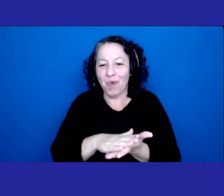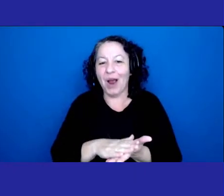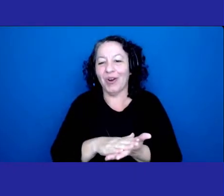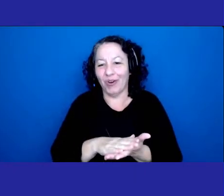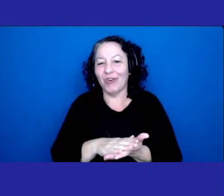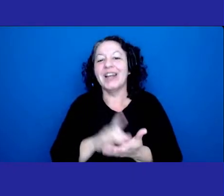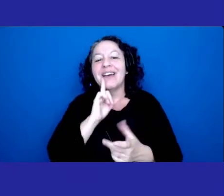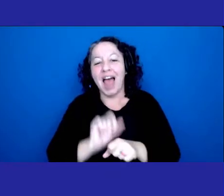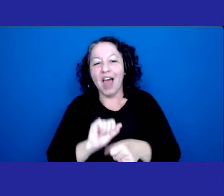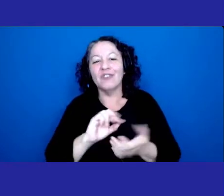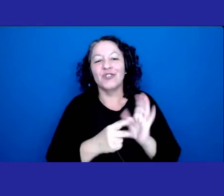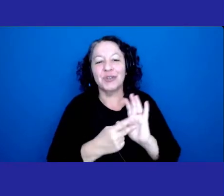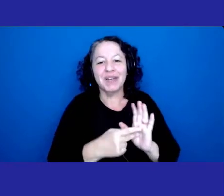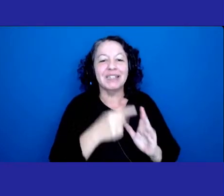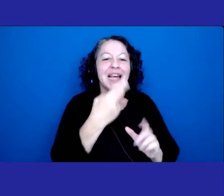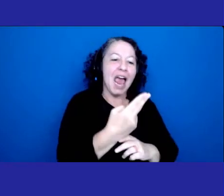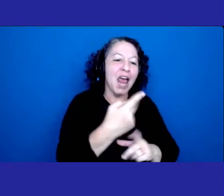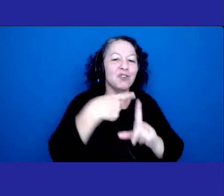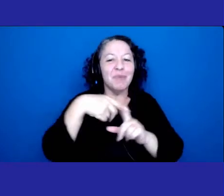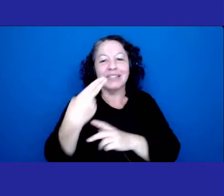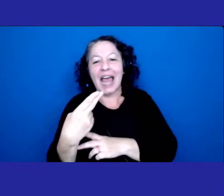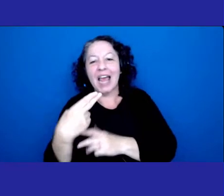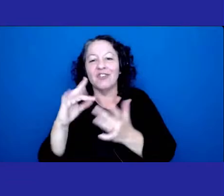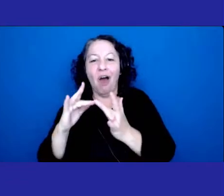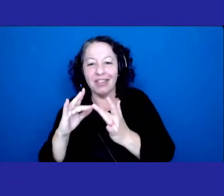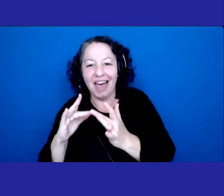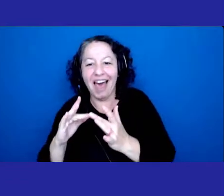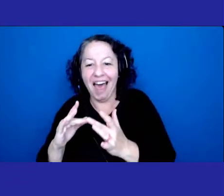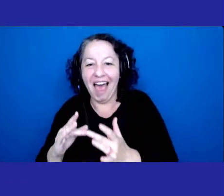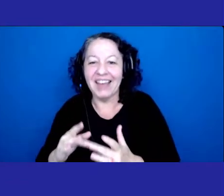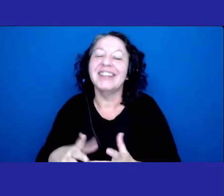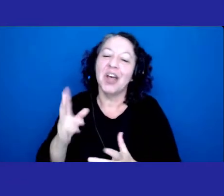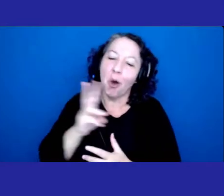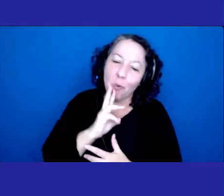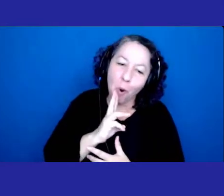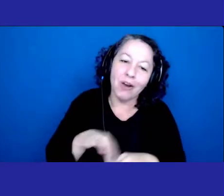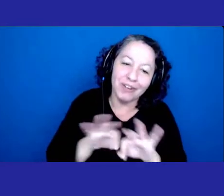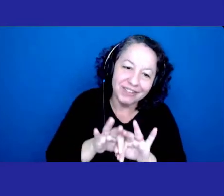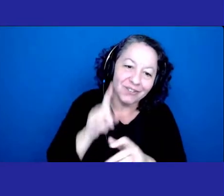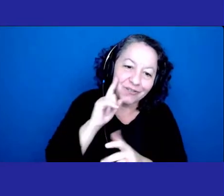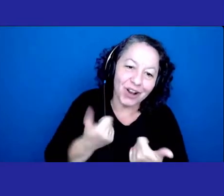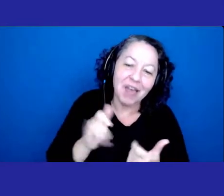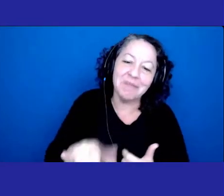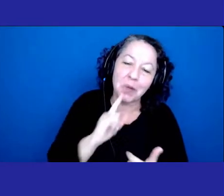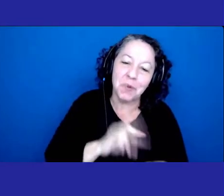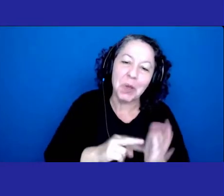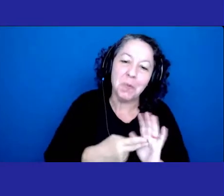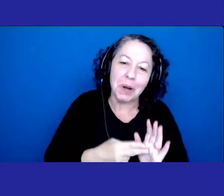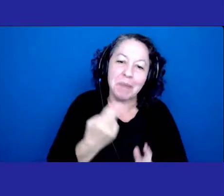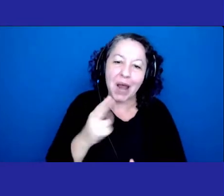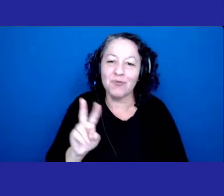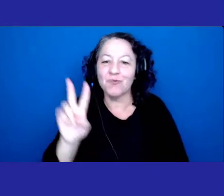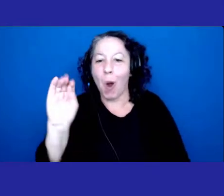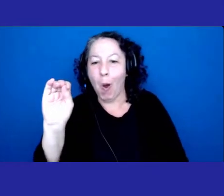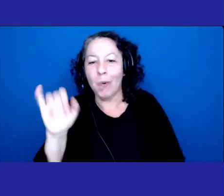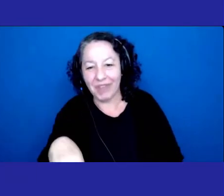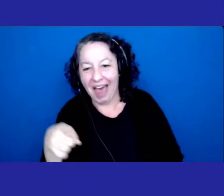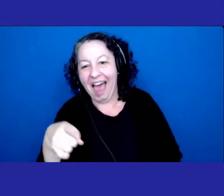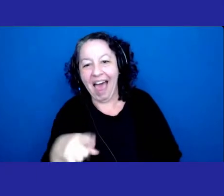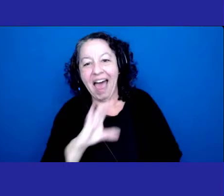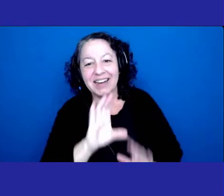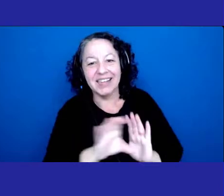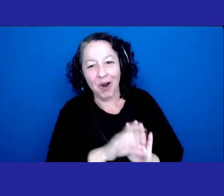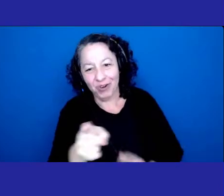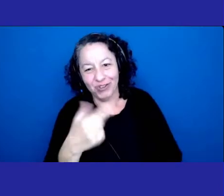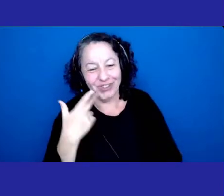plus H online, and not, even though water is essential, but that's really what the acronym stands for. So is our electronic health